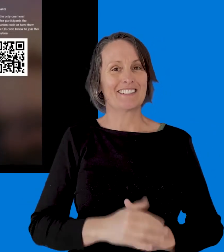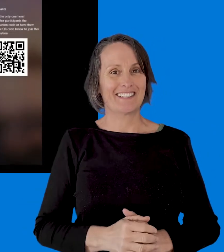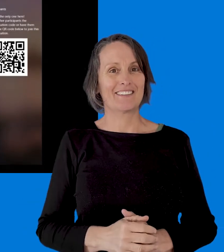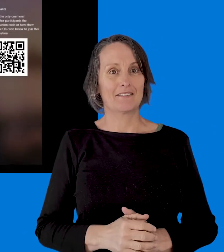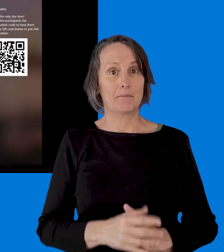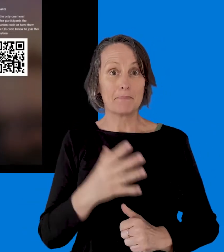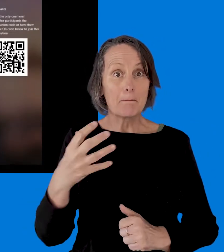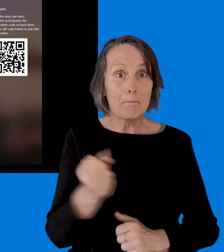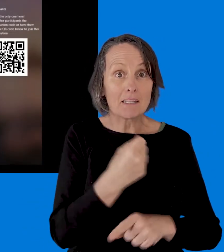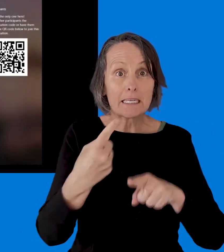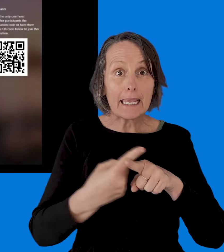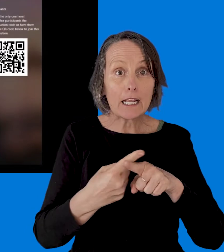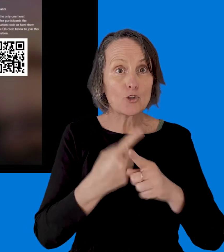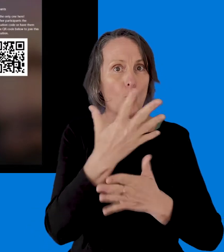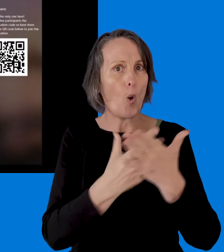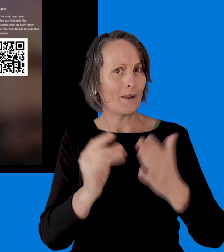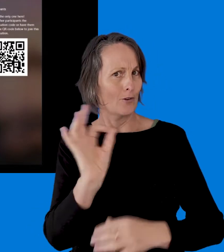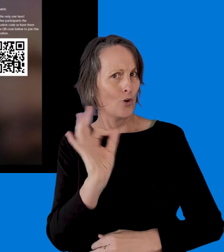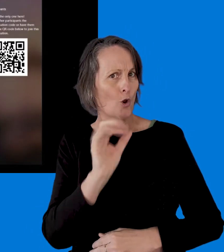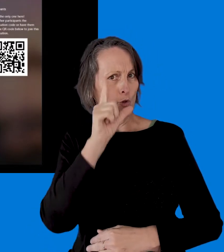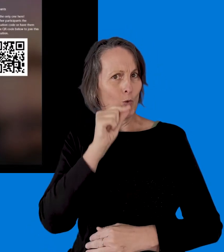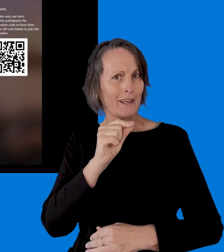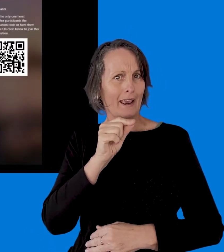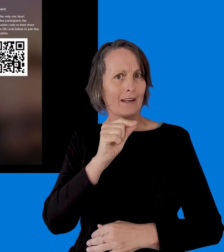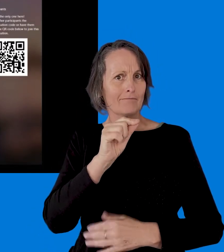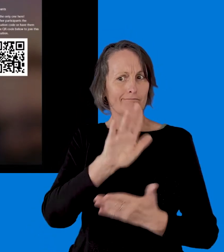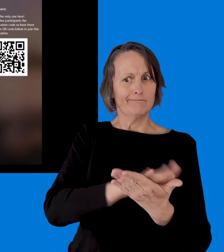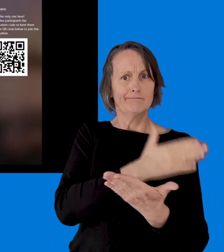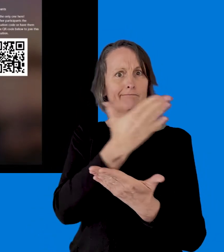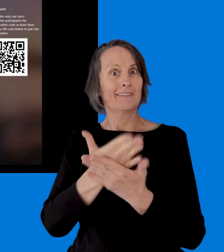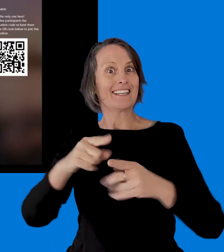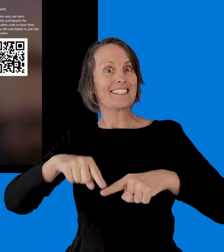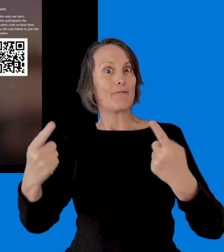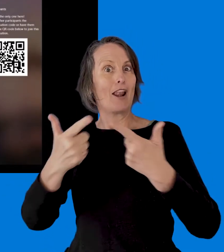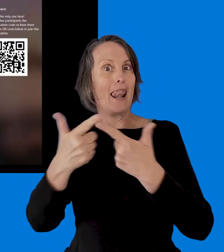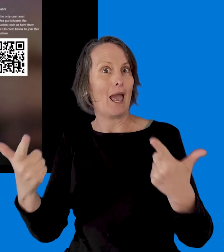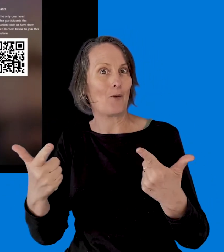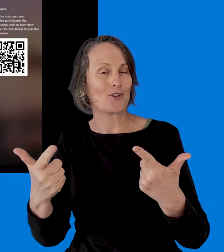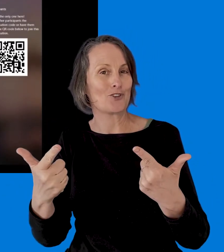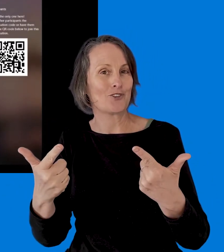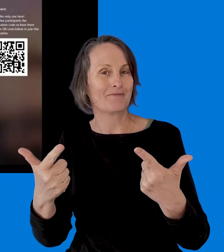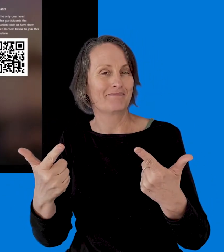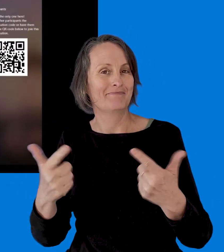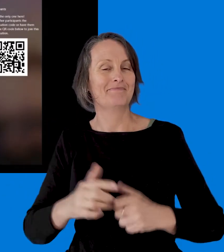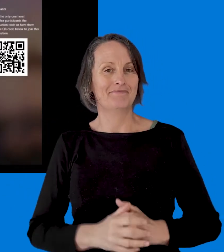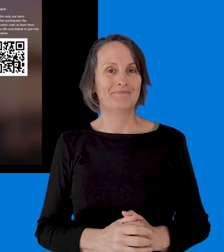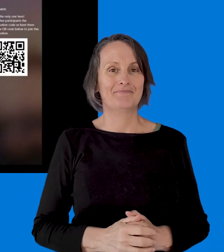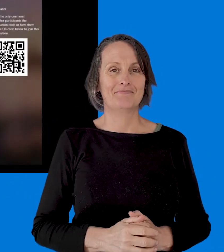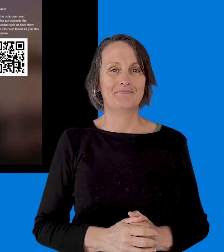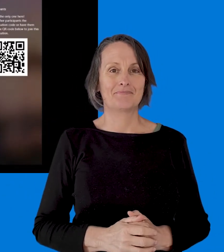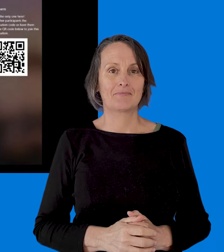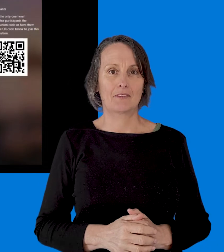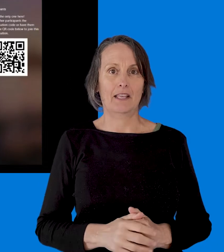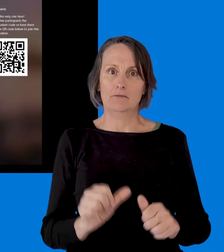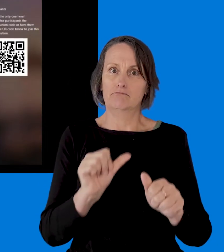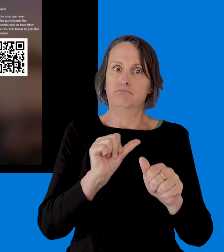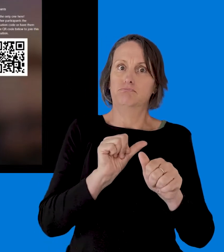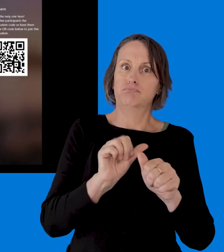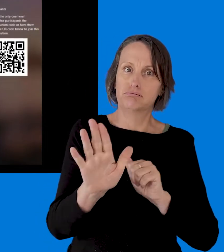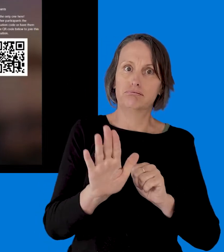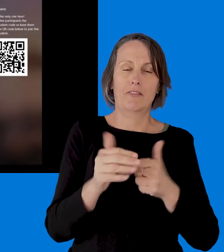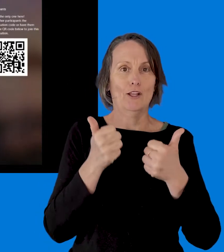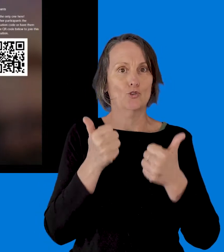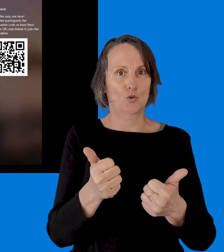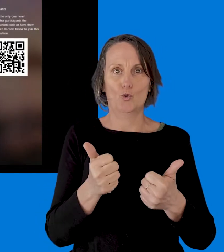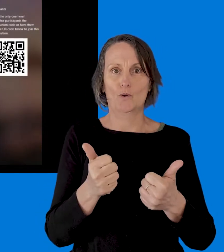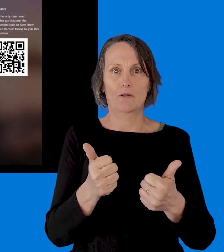what's interesting about this is it doesn't have to just be English. You can see the captions of what's being talked about in your respective language. So